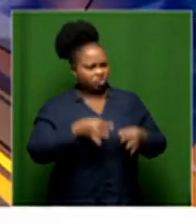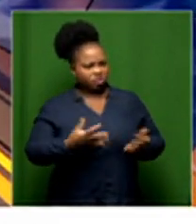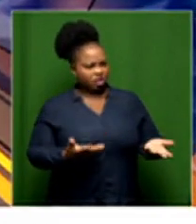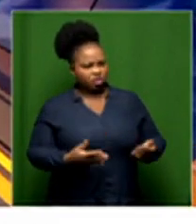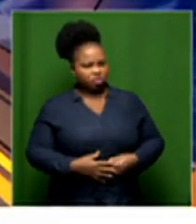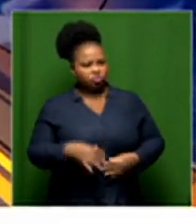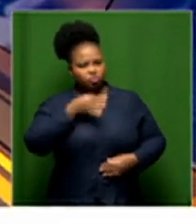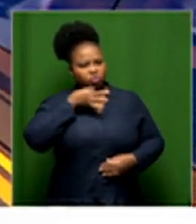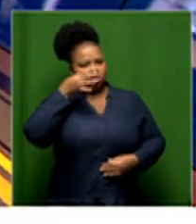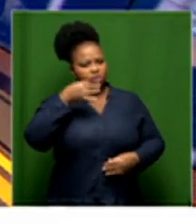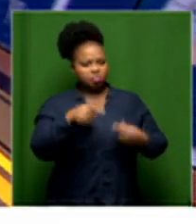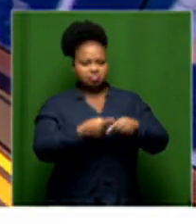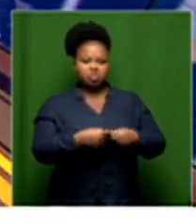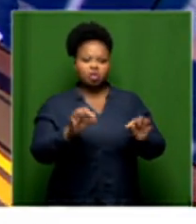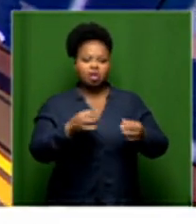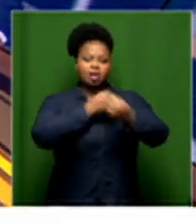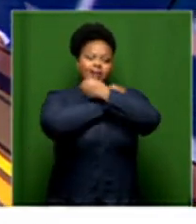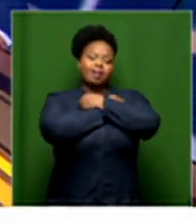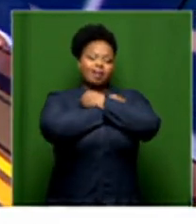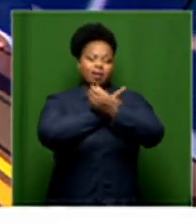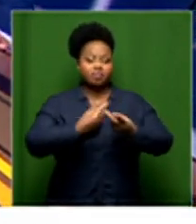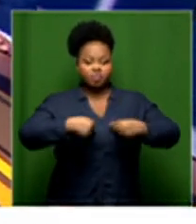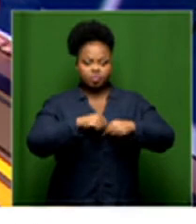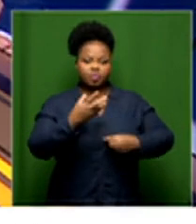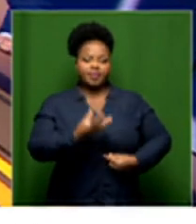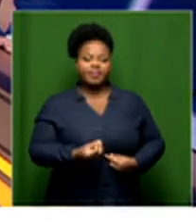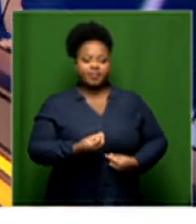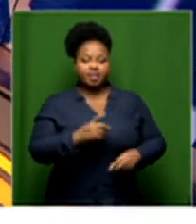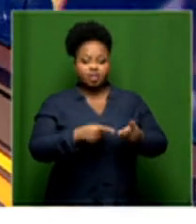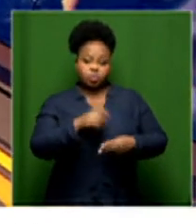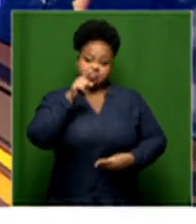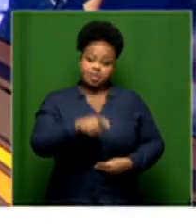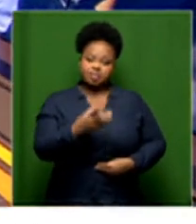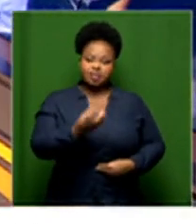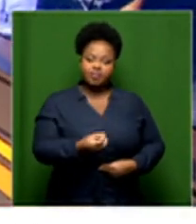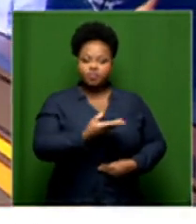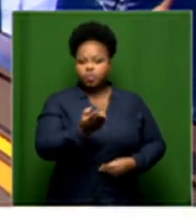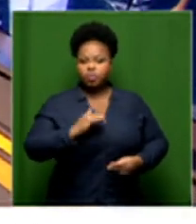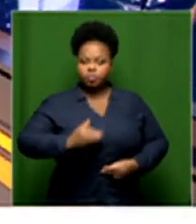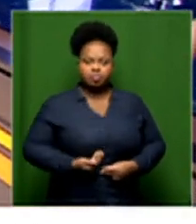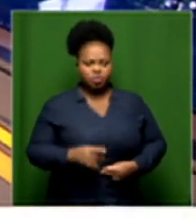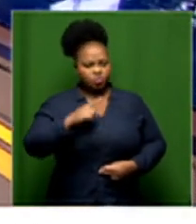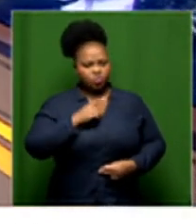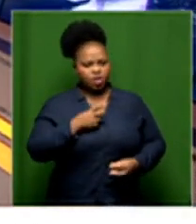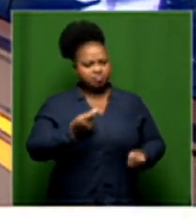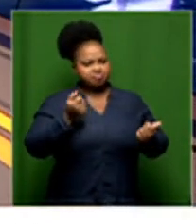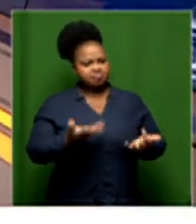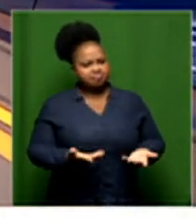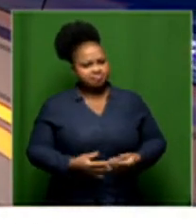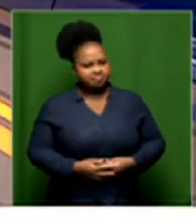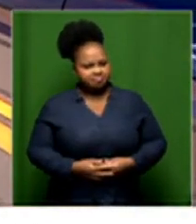to to sing about love, especially the love that we have and the love that we should have towards our women? What really inspired